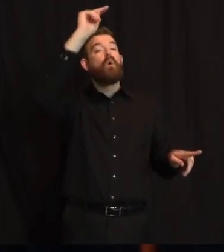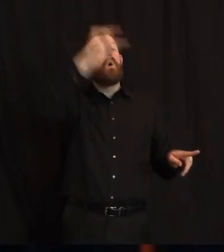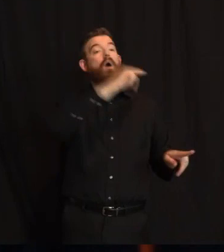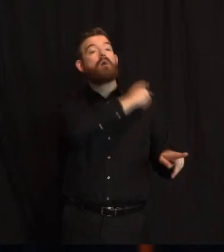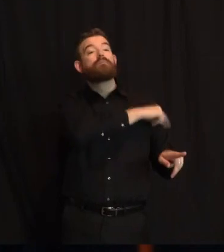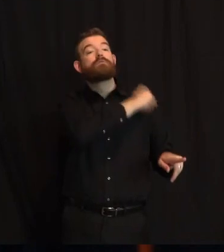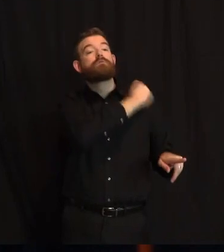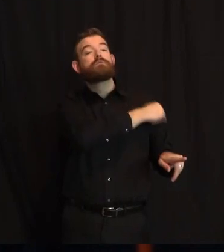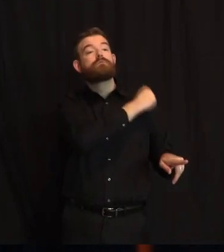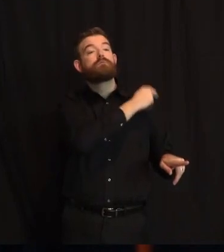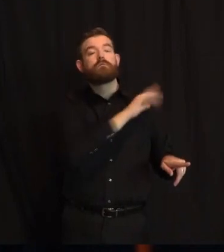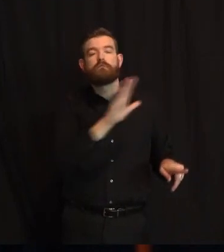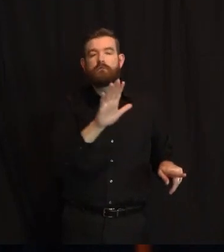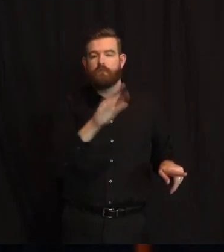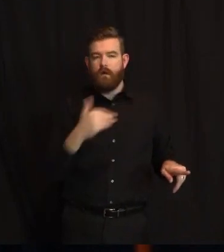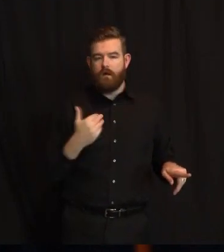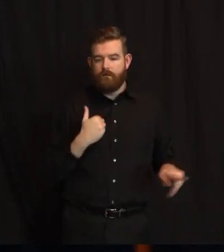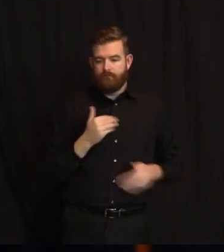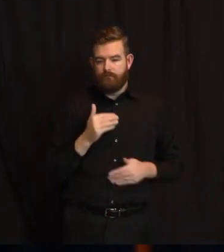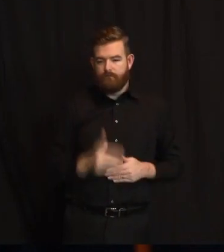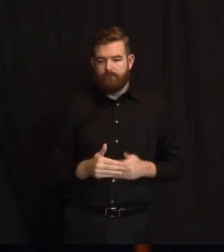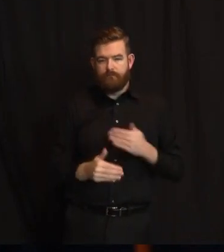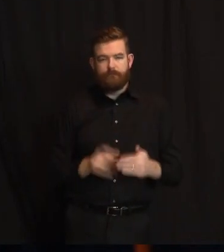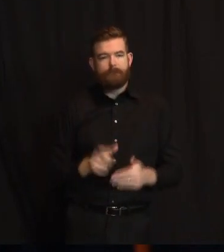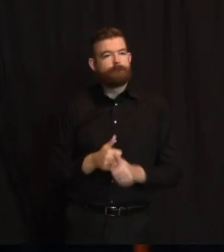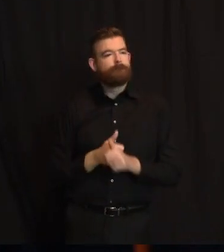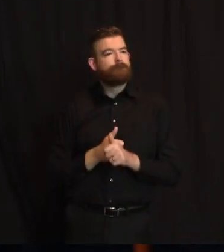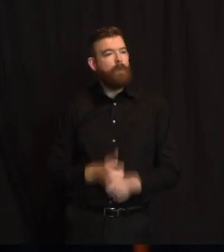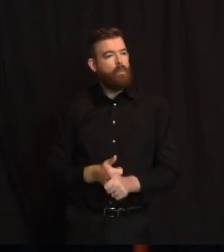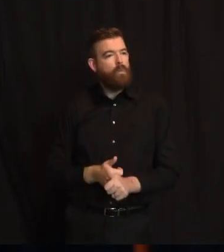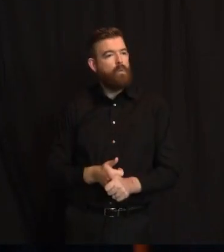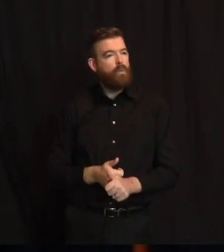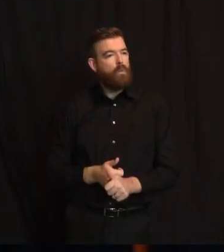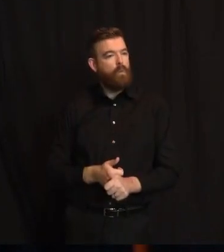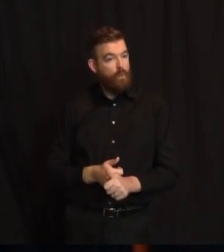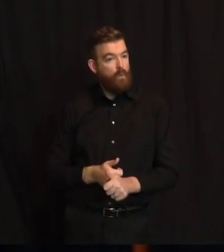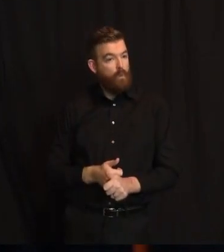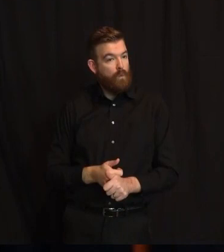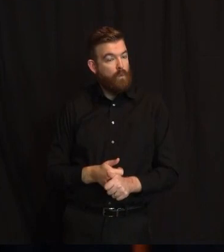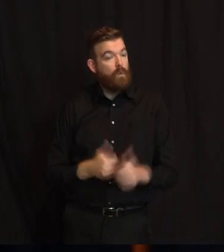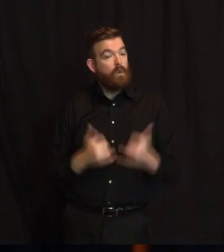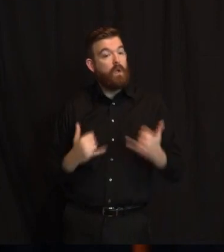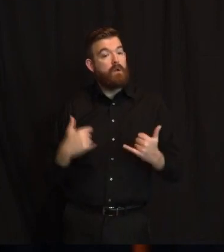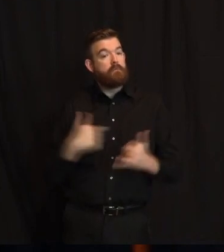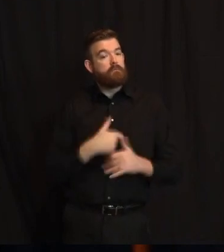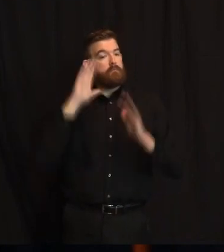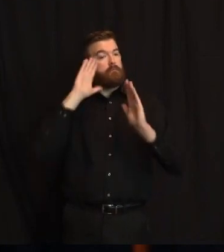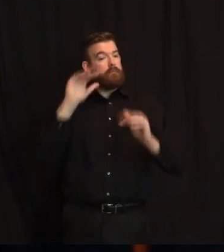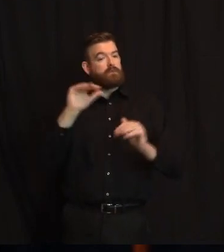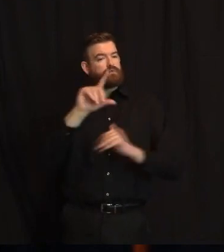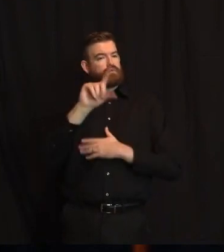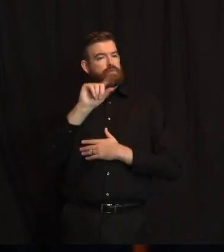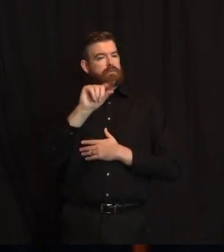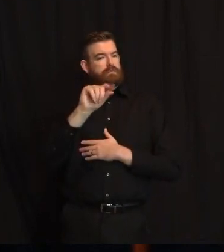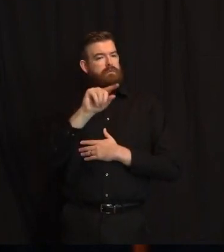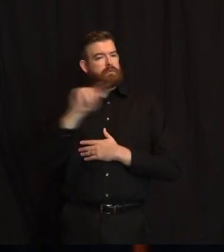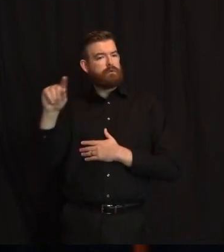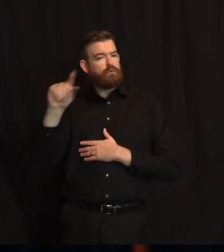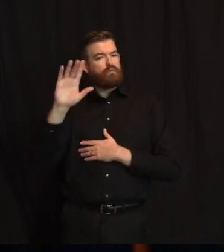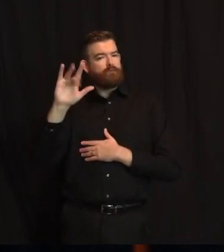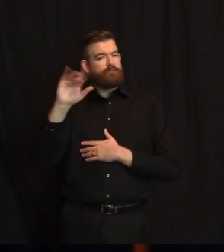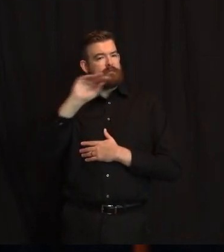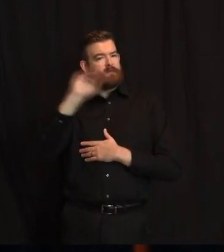process. But at this point, we do expect 20 to 25 of their discharges to be in